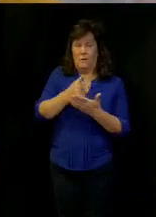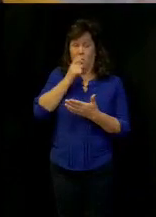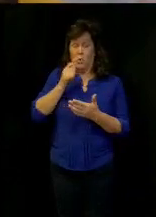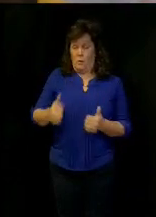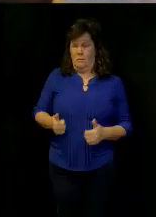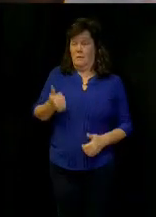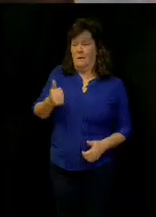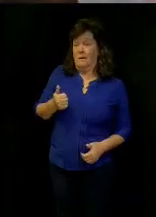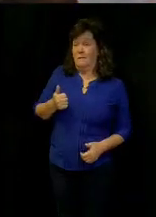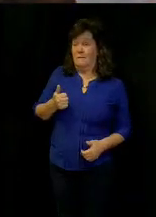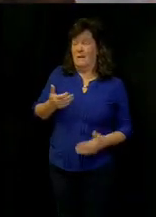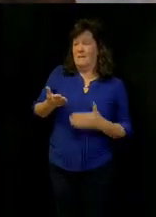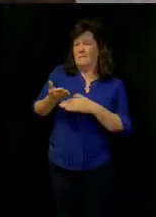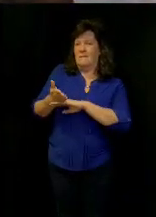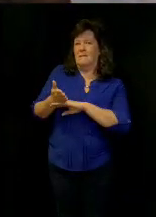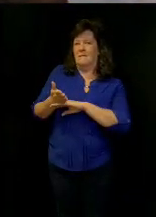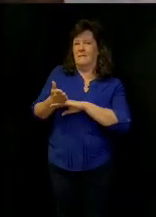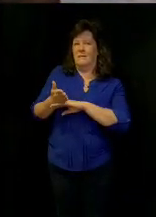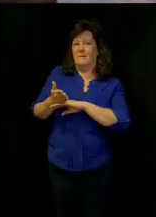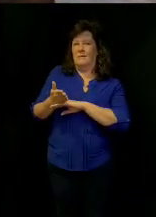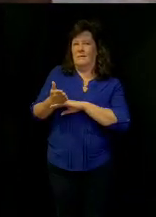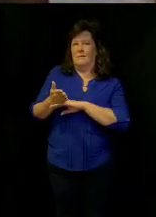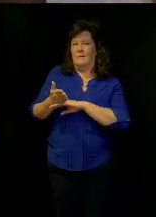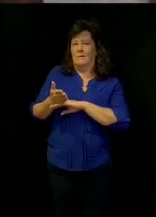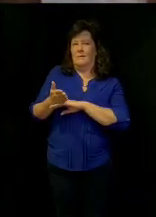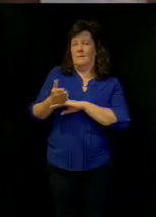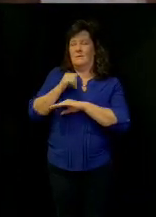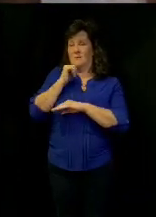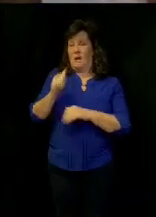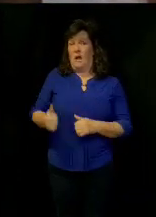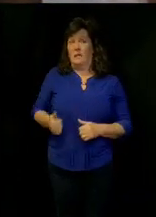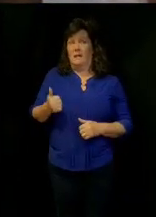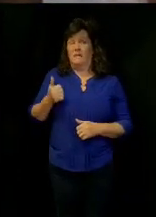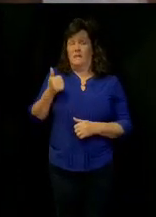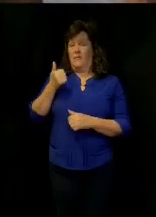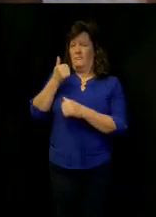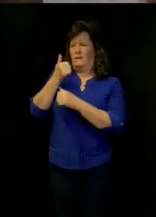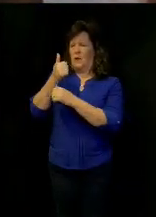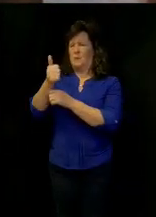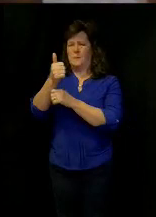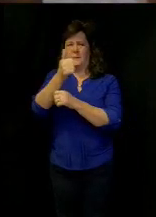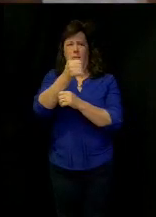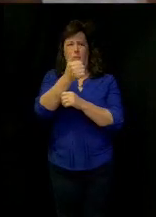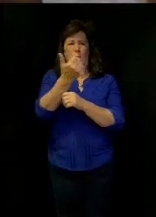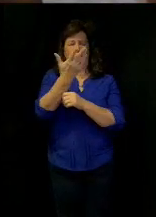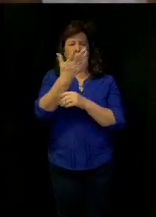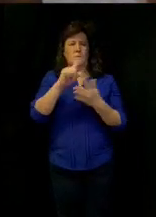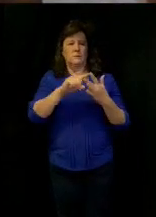live should live no longer for who? What is the root of all sin?